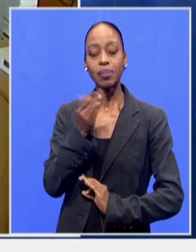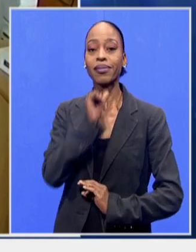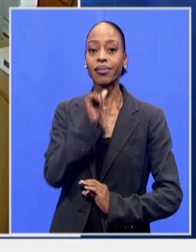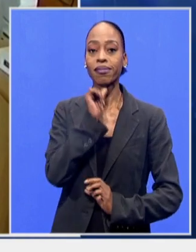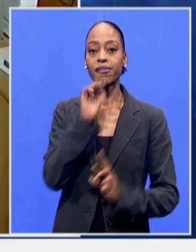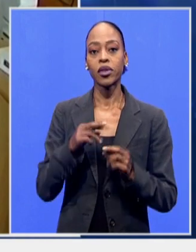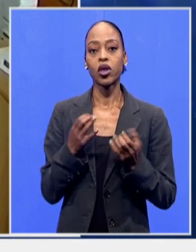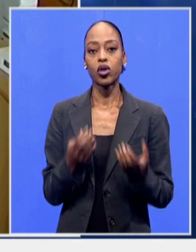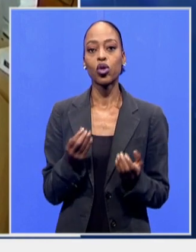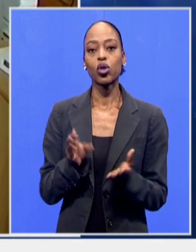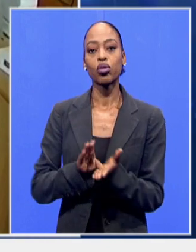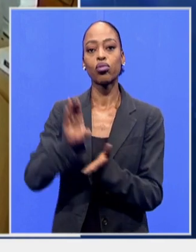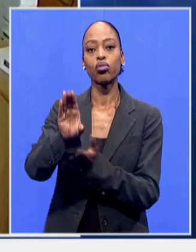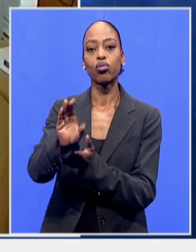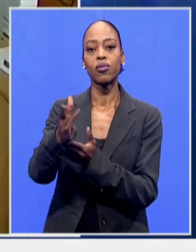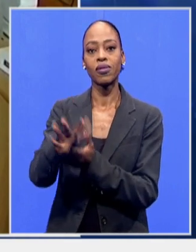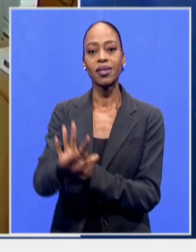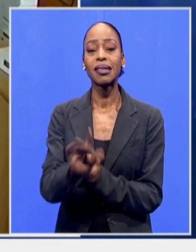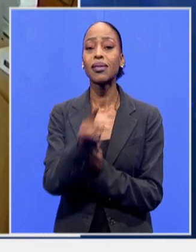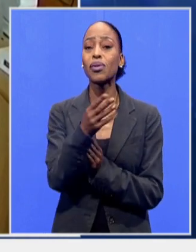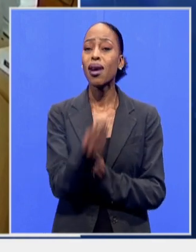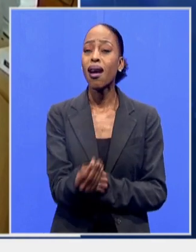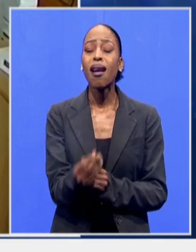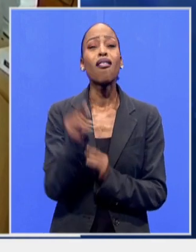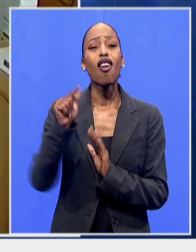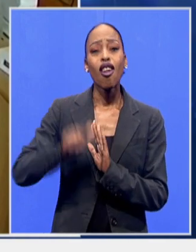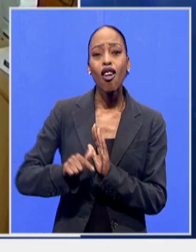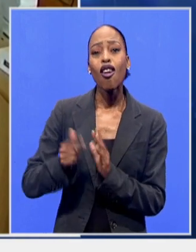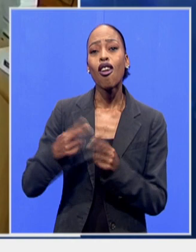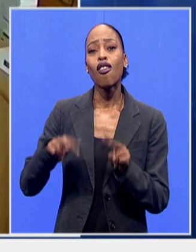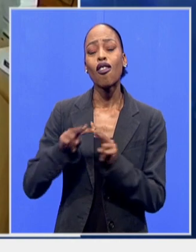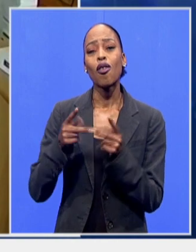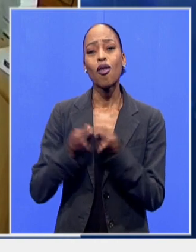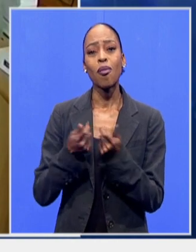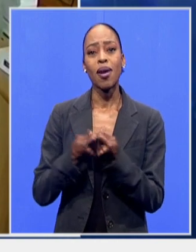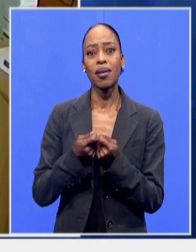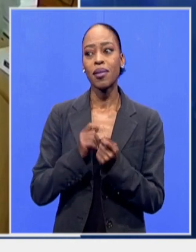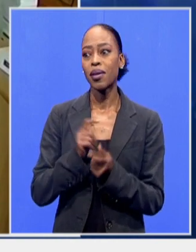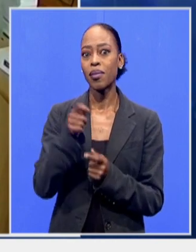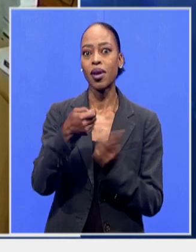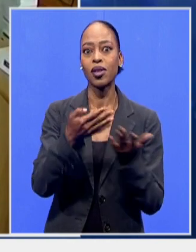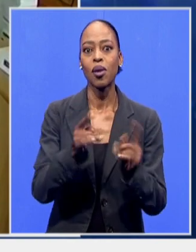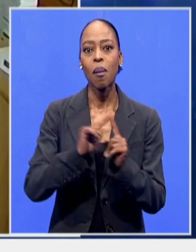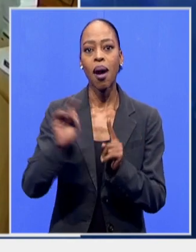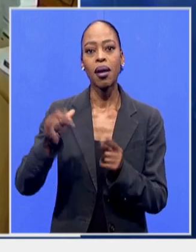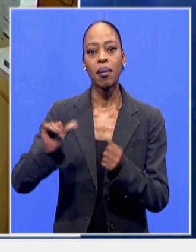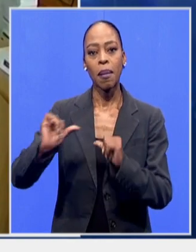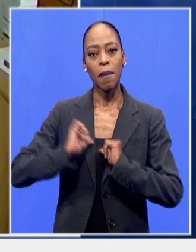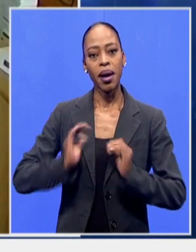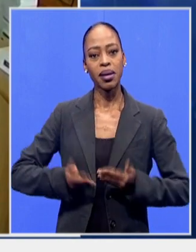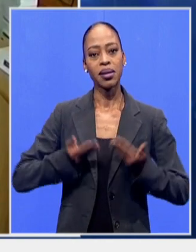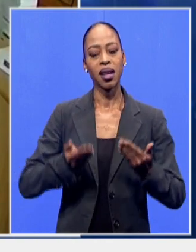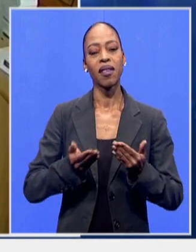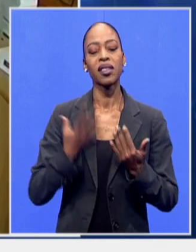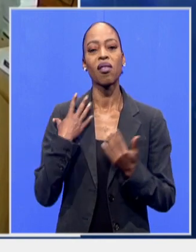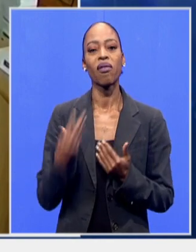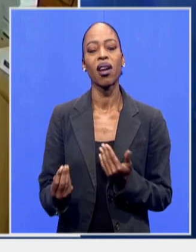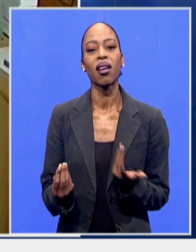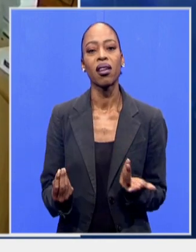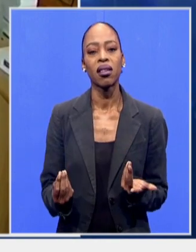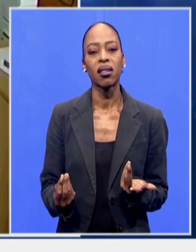that are being allocated. We're getting very, very low value for money out of our current accountability structure, which allows